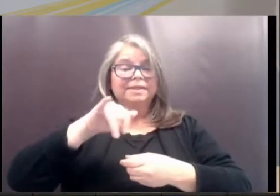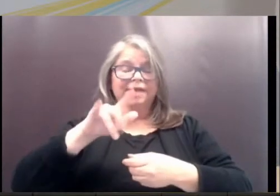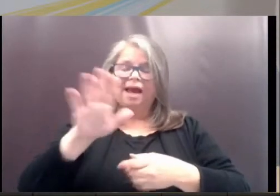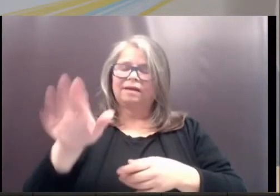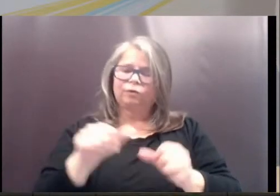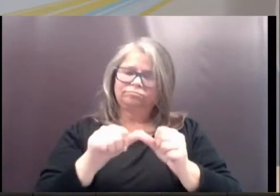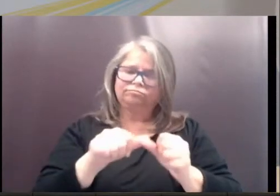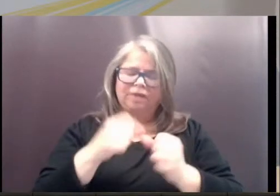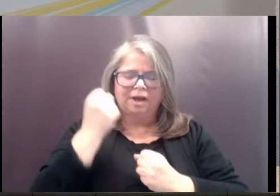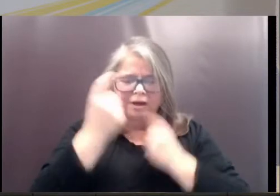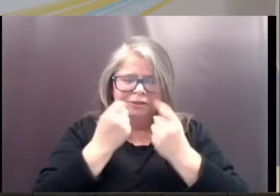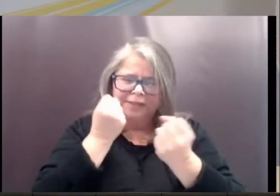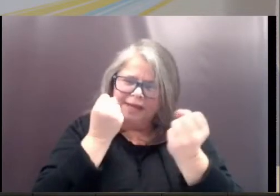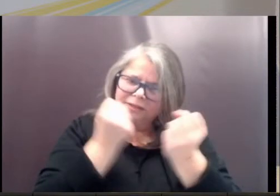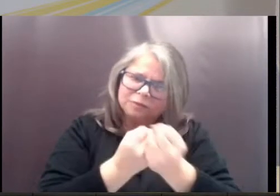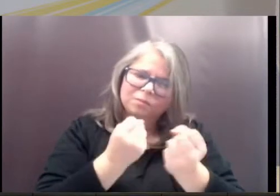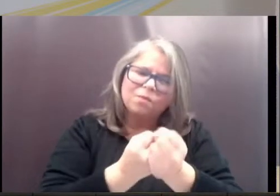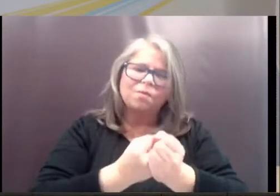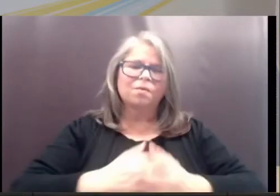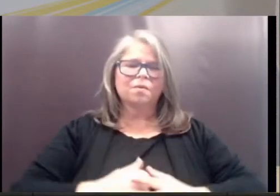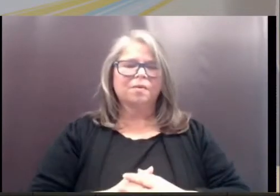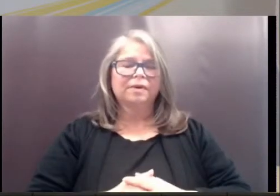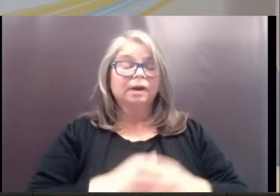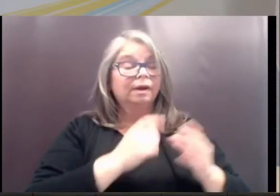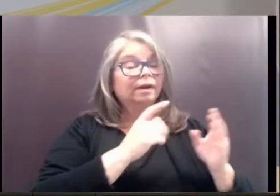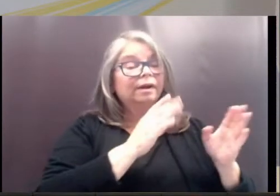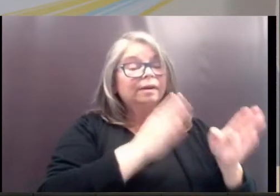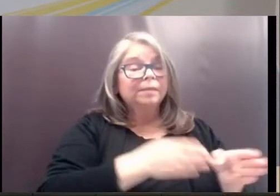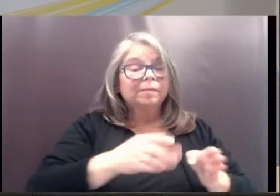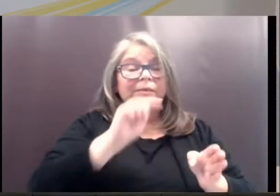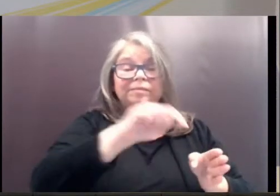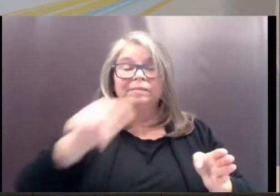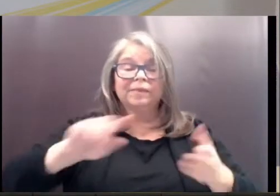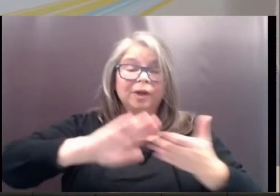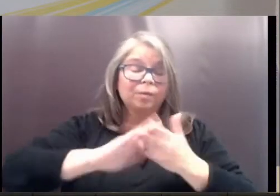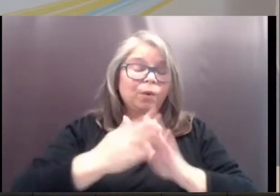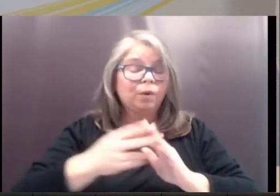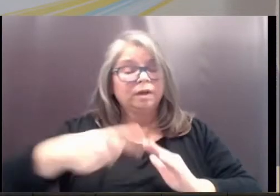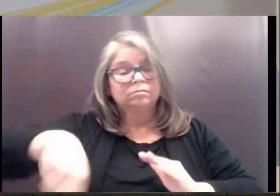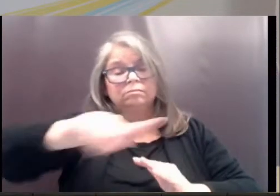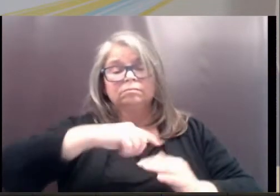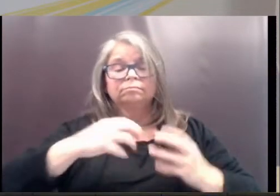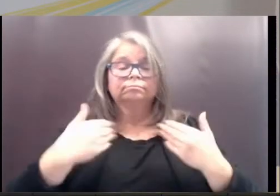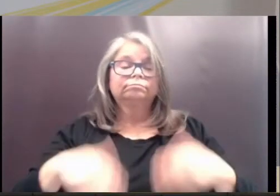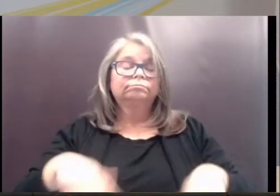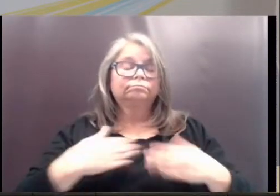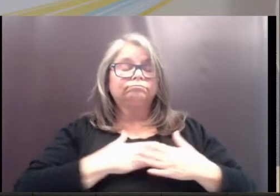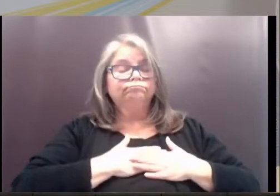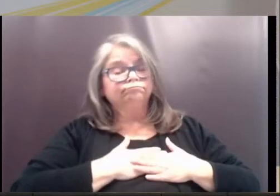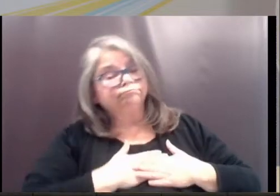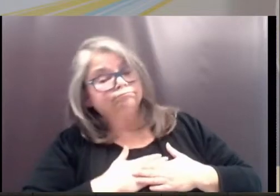Individuals and communities have demonstrated your good nature and tremendous resilience,